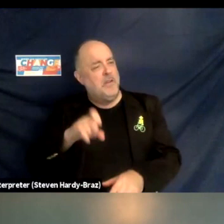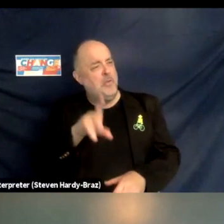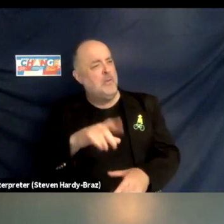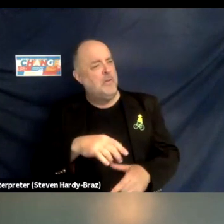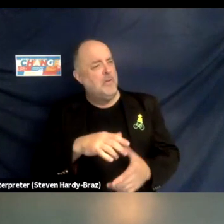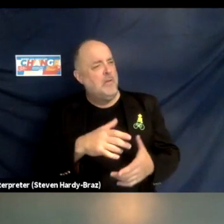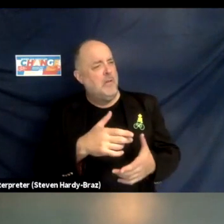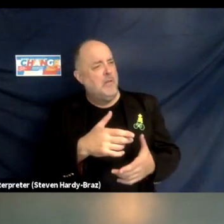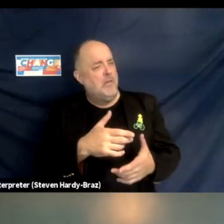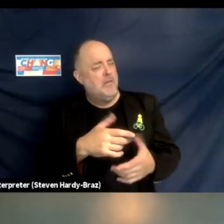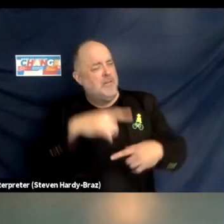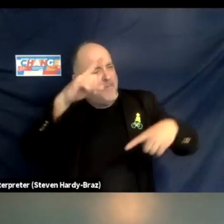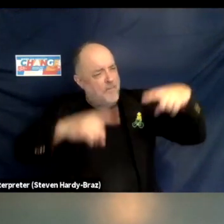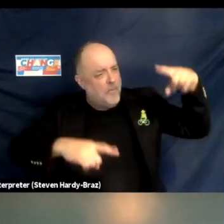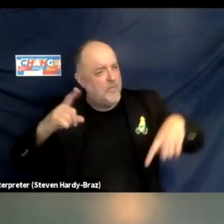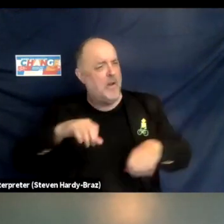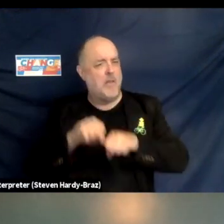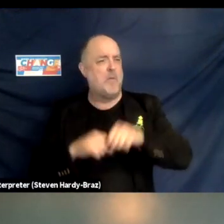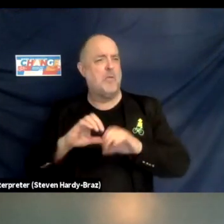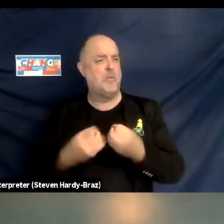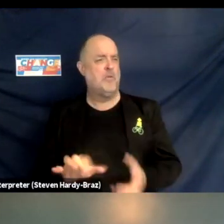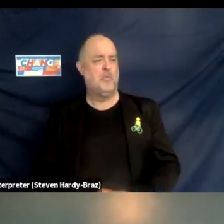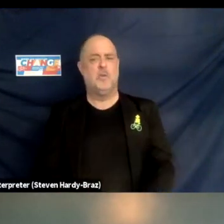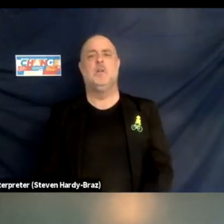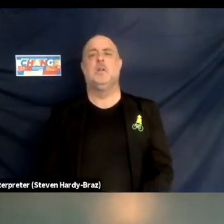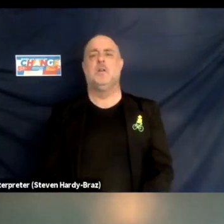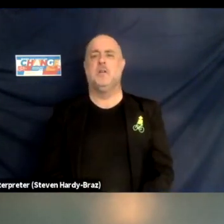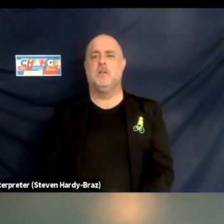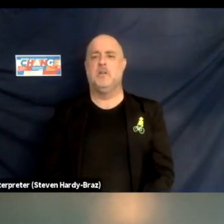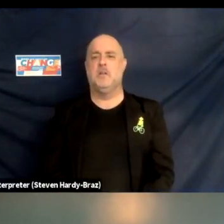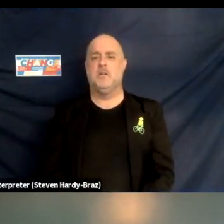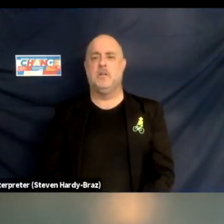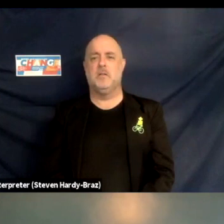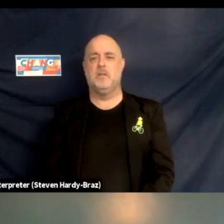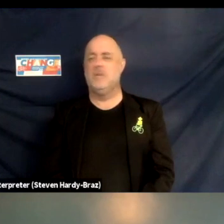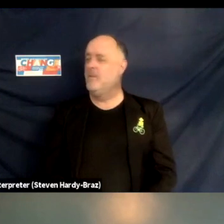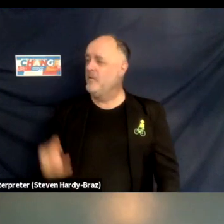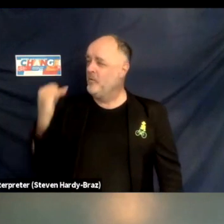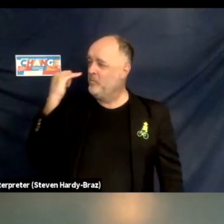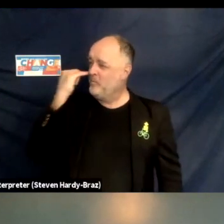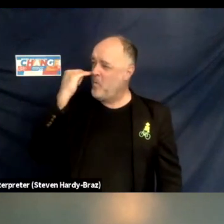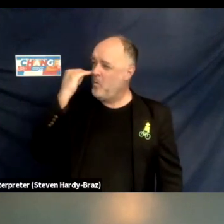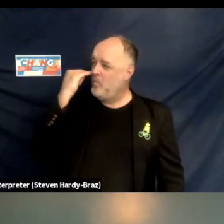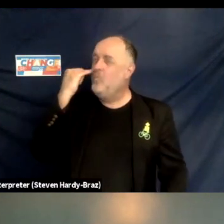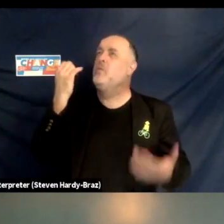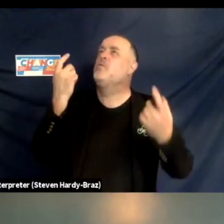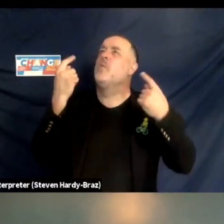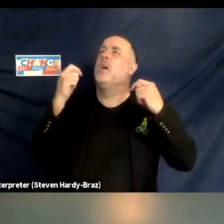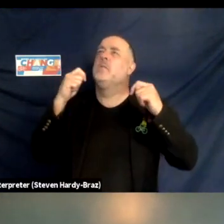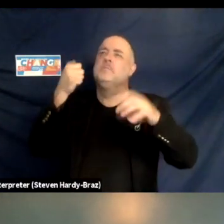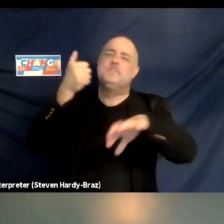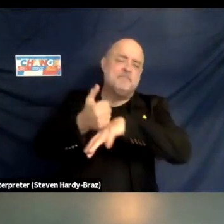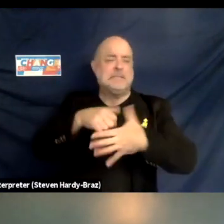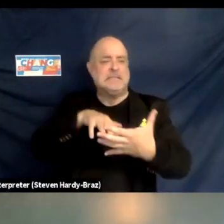diversify your bicycle organizations as well. If we were to conduct a study of the demographics of bicycle advocacy groups across